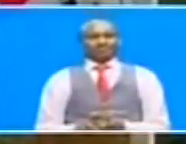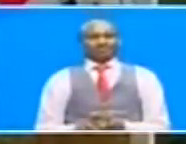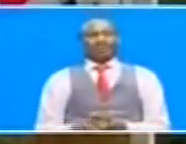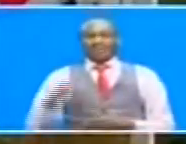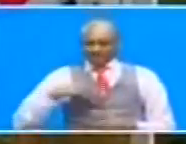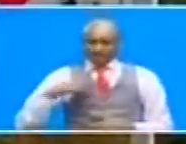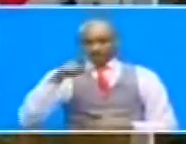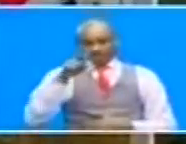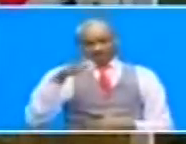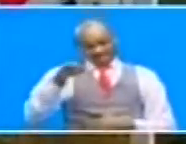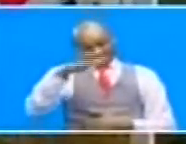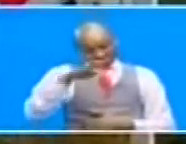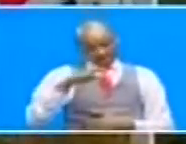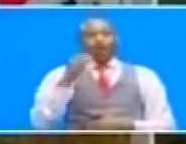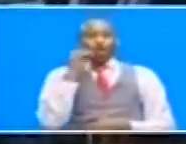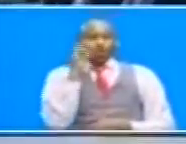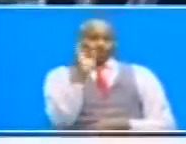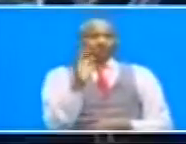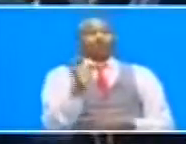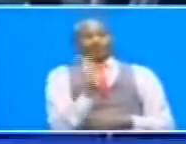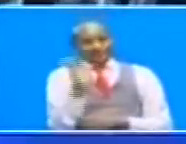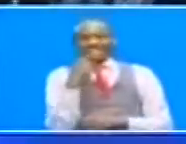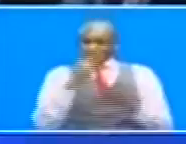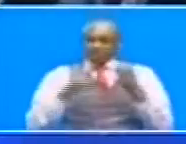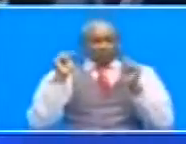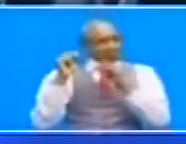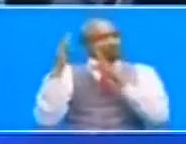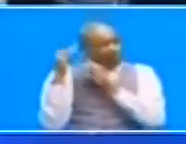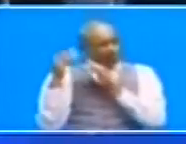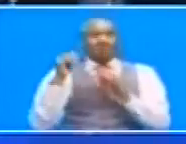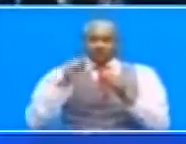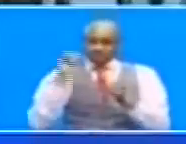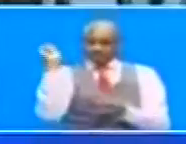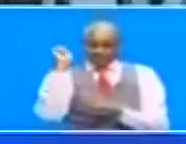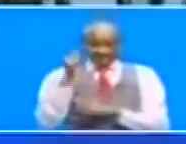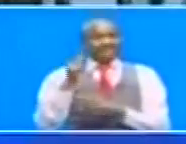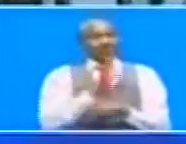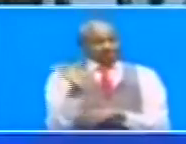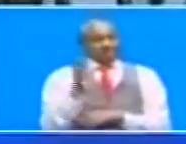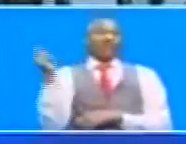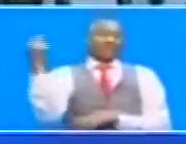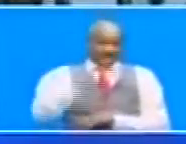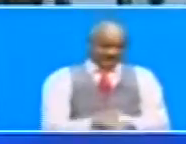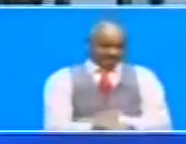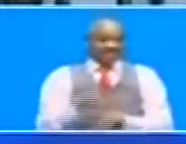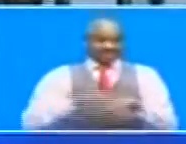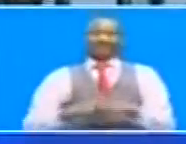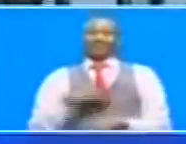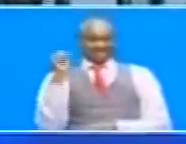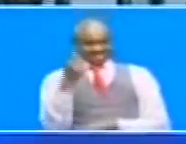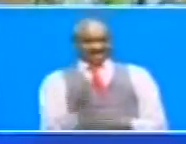Residents of Barack Obama's ancestral village had hoped the U.S. president would pass by them during his first visit to Kenya since he took